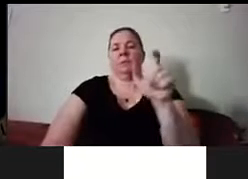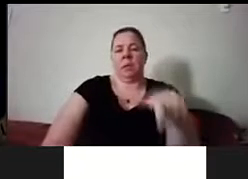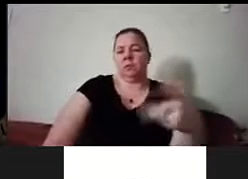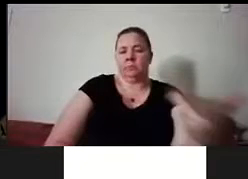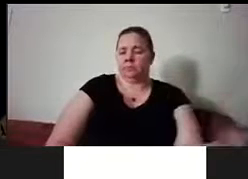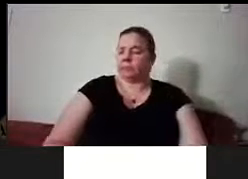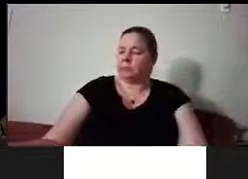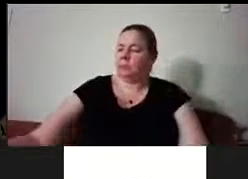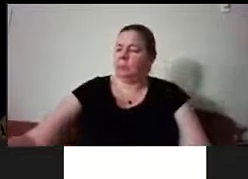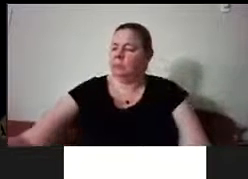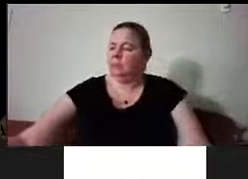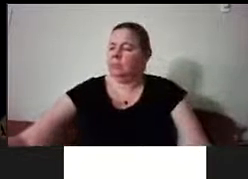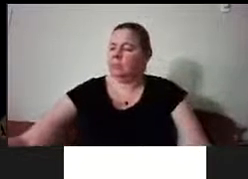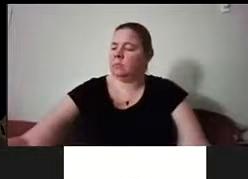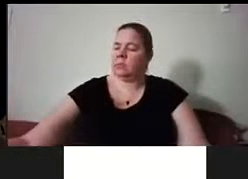point.